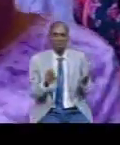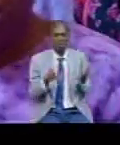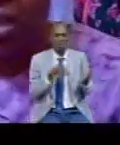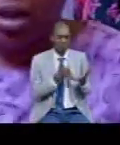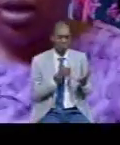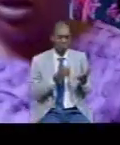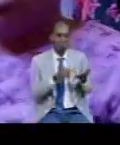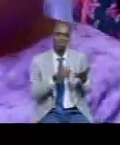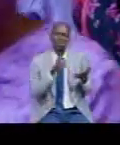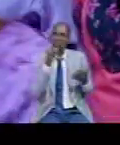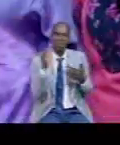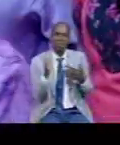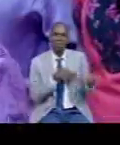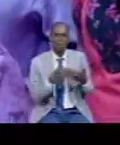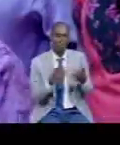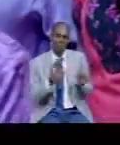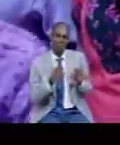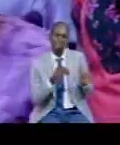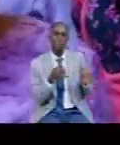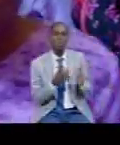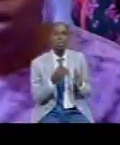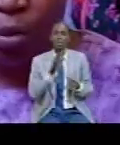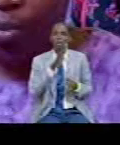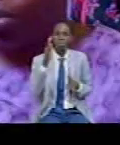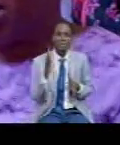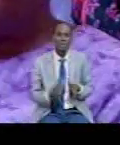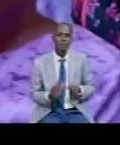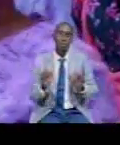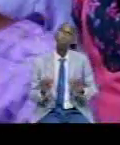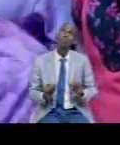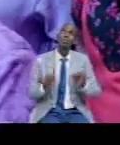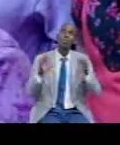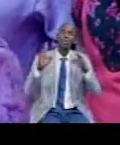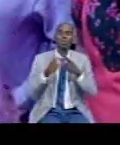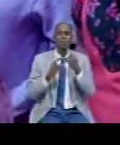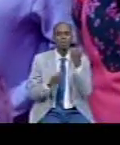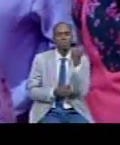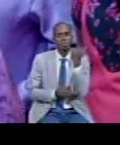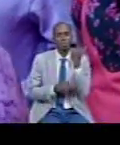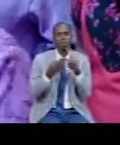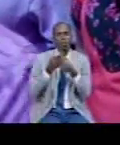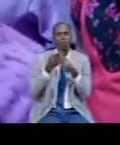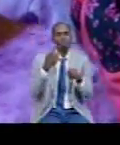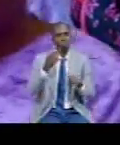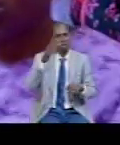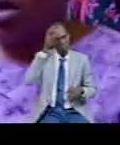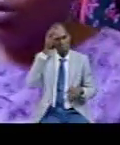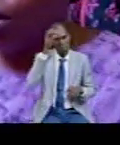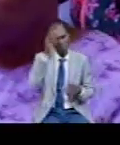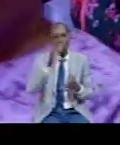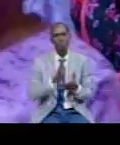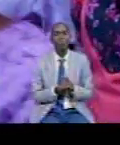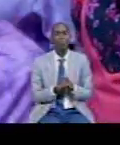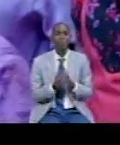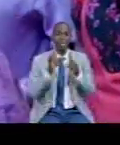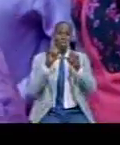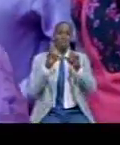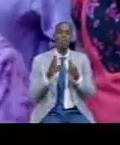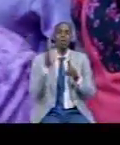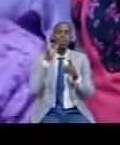much. Never yield to the temptation from the devil. Trials will